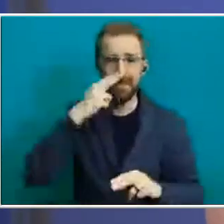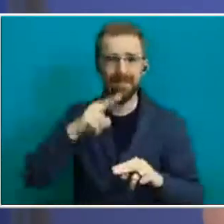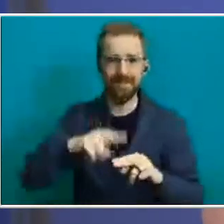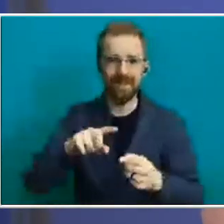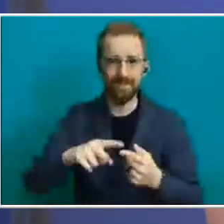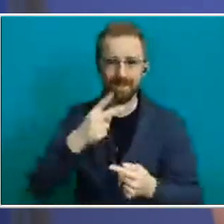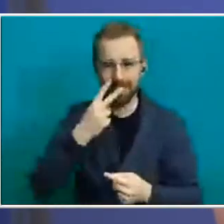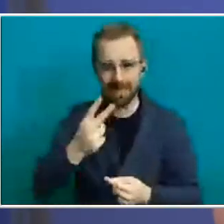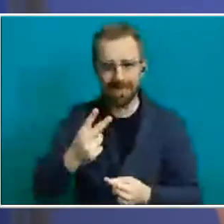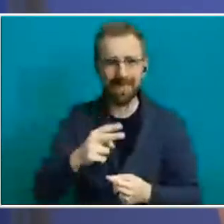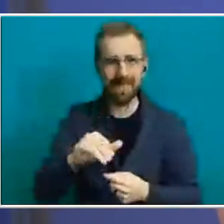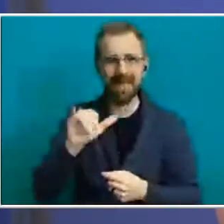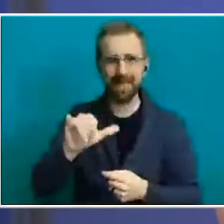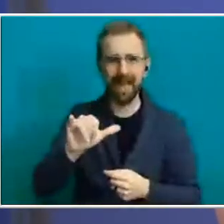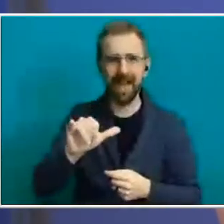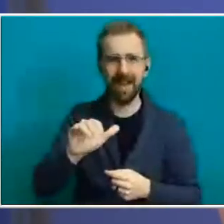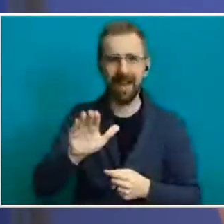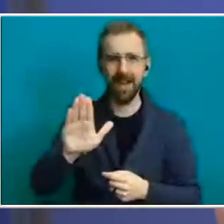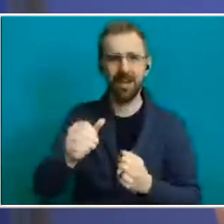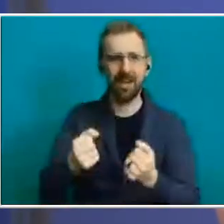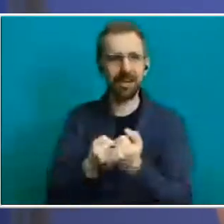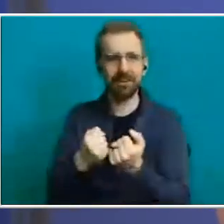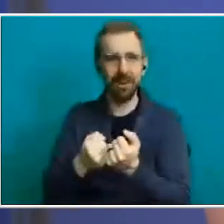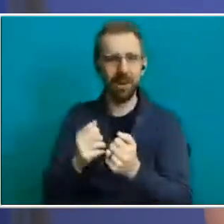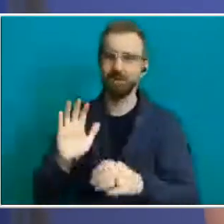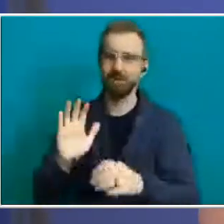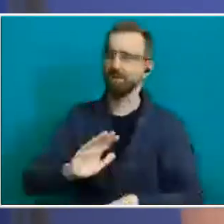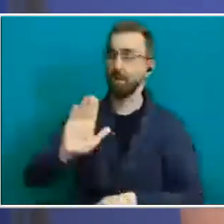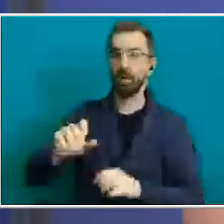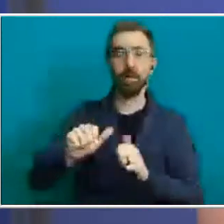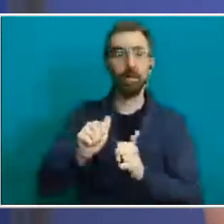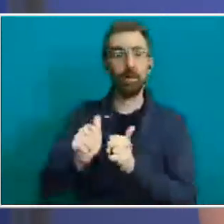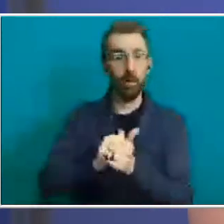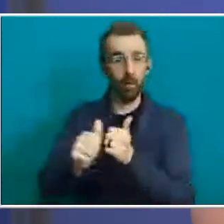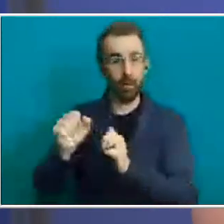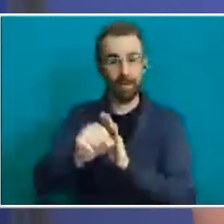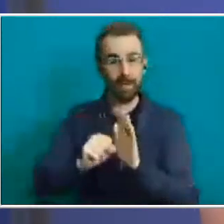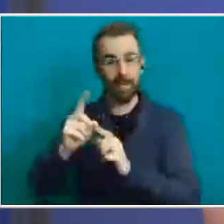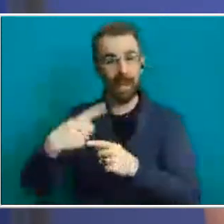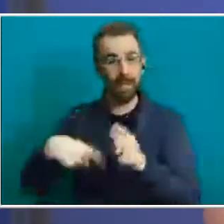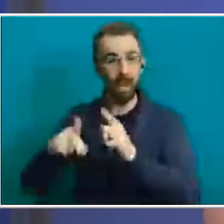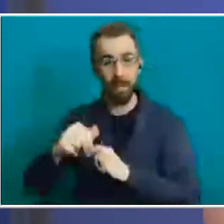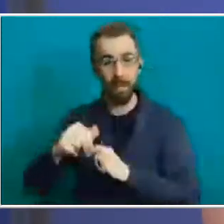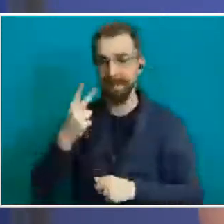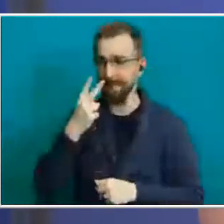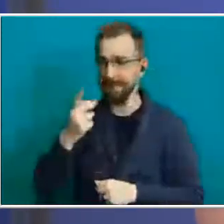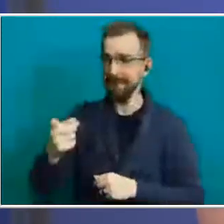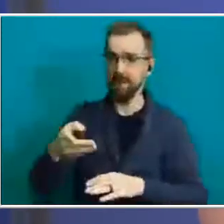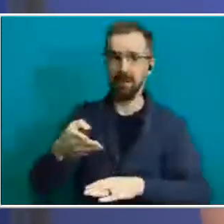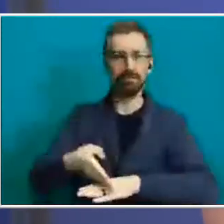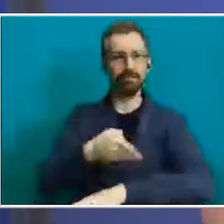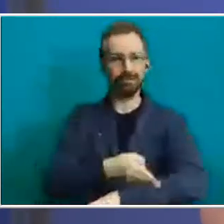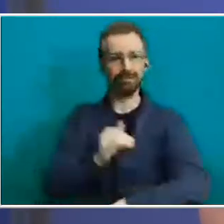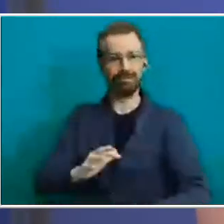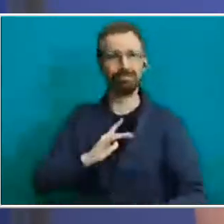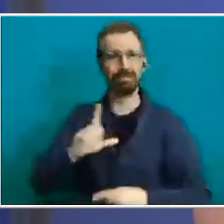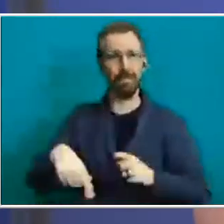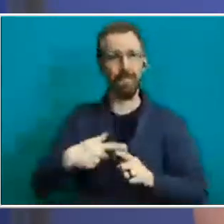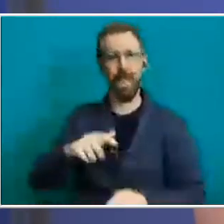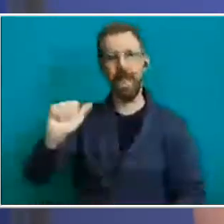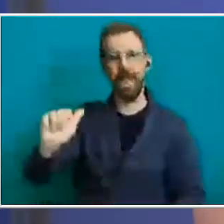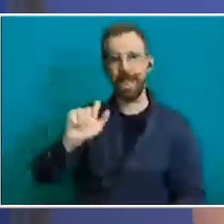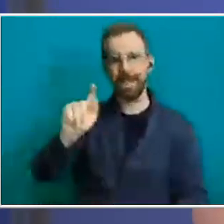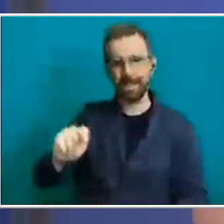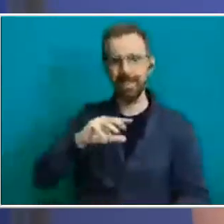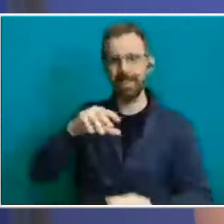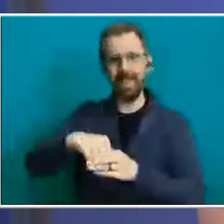that her sports season's coming up, and we'll get to see her fully. And that's the best part of being an athletic trainer, being in the high school with them, is not only